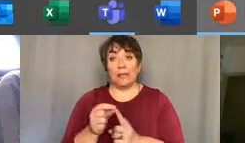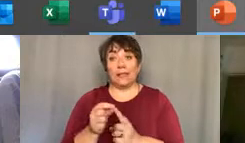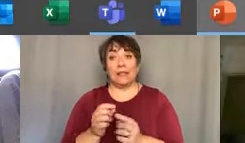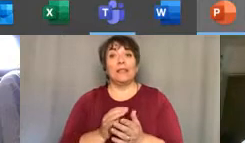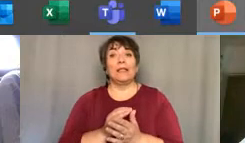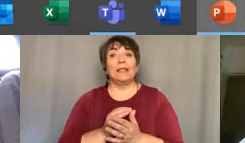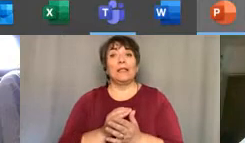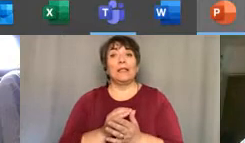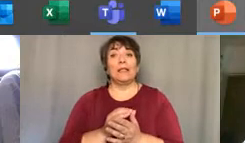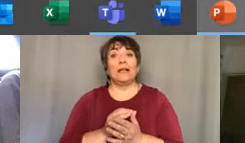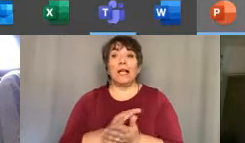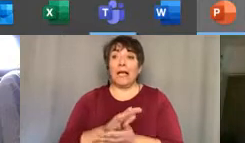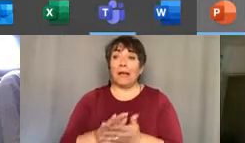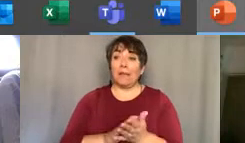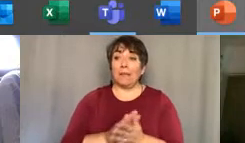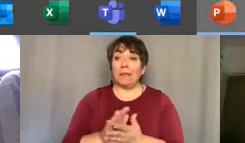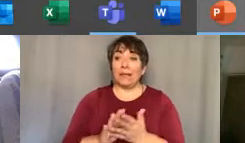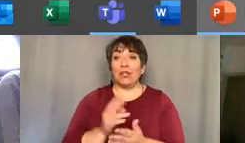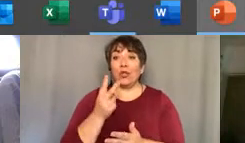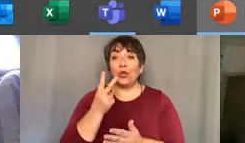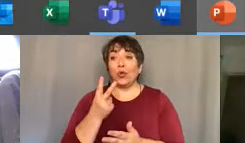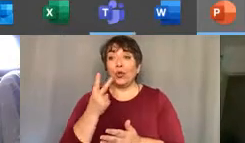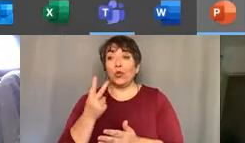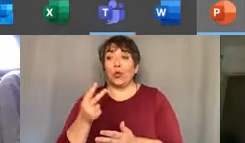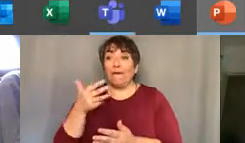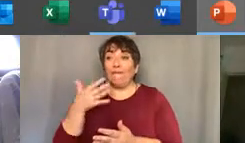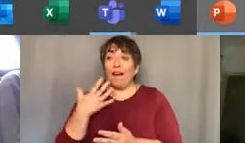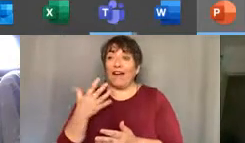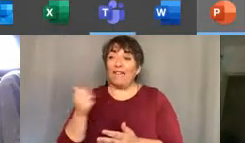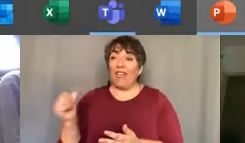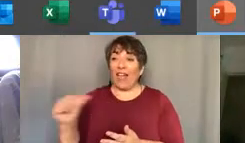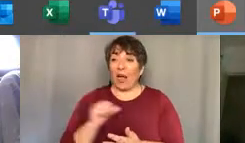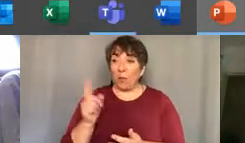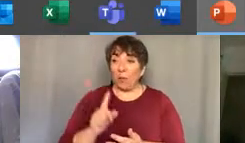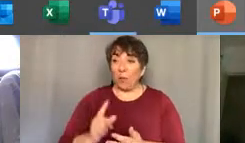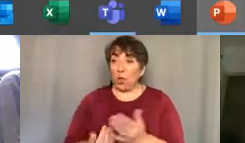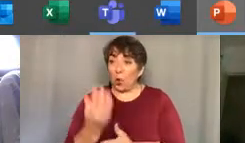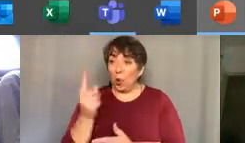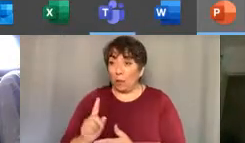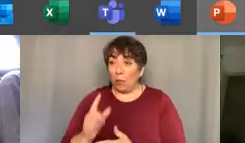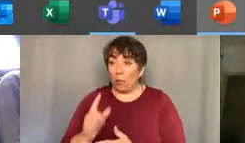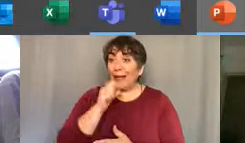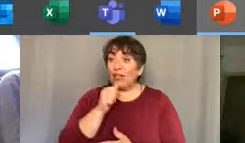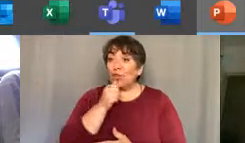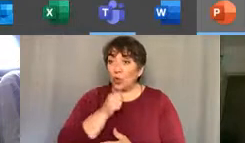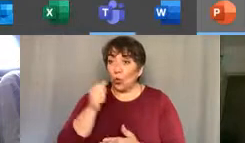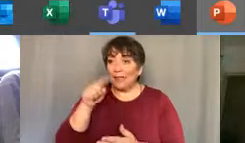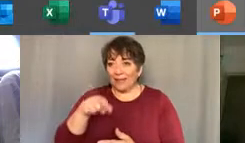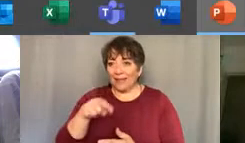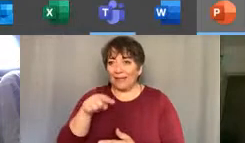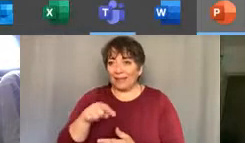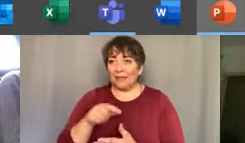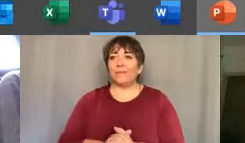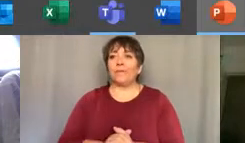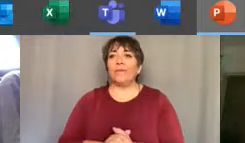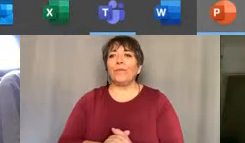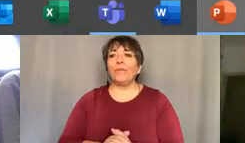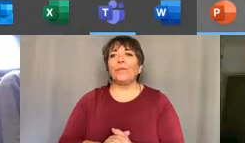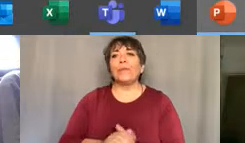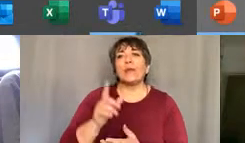by 225,000. As you can see in the graphic on the right, at the